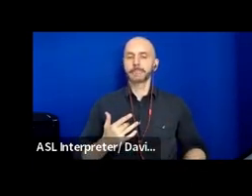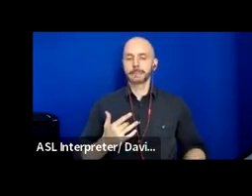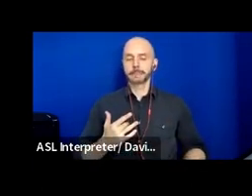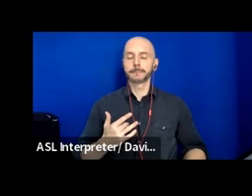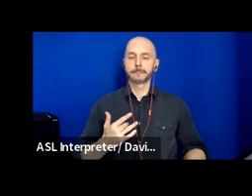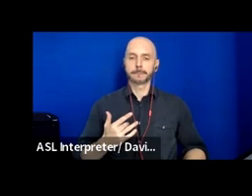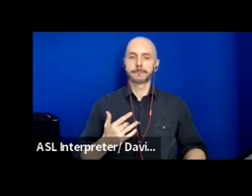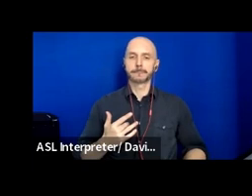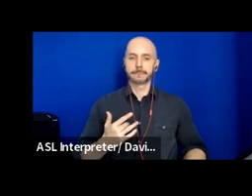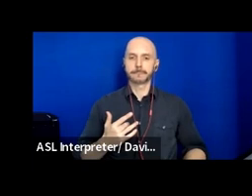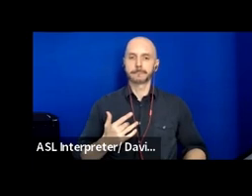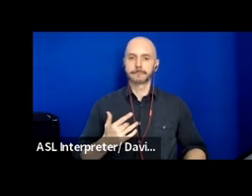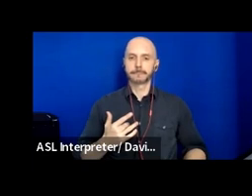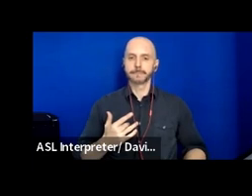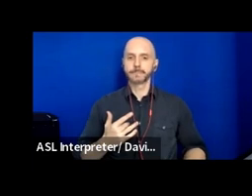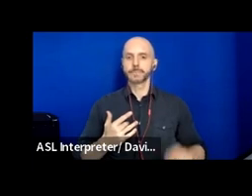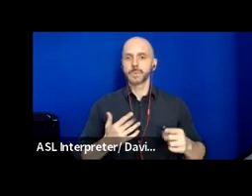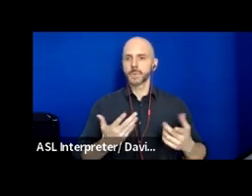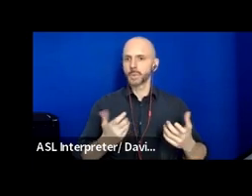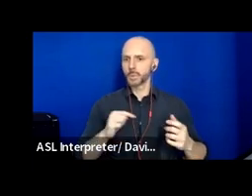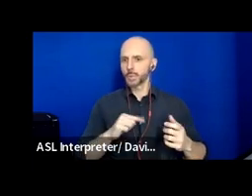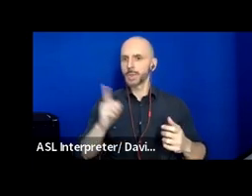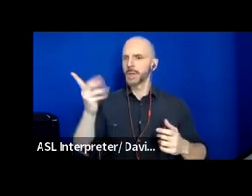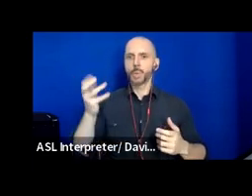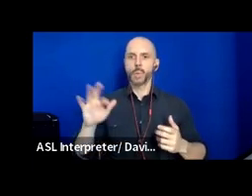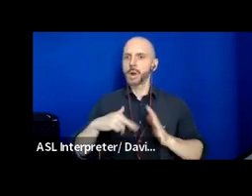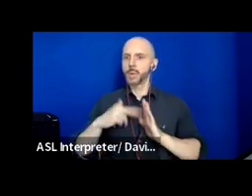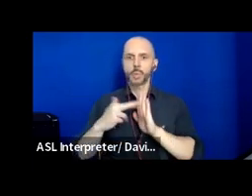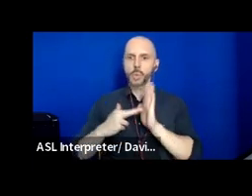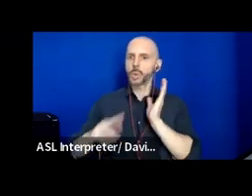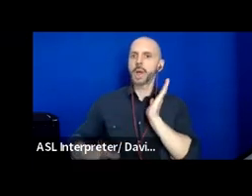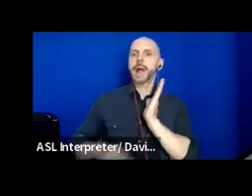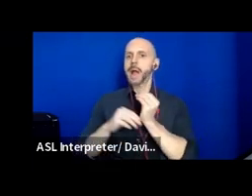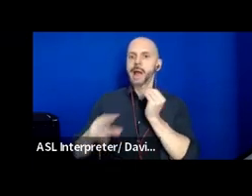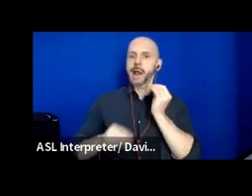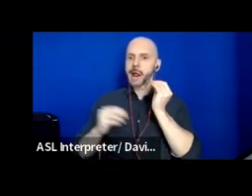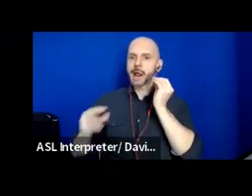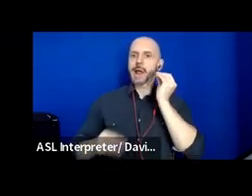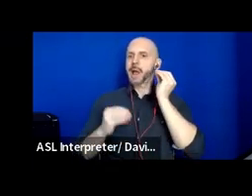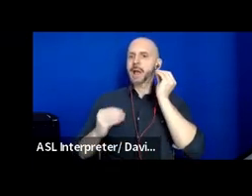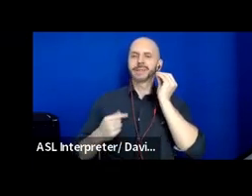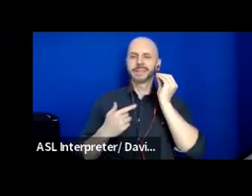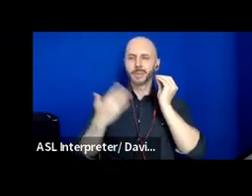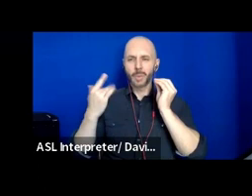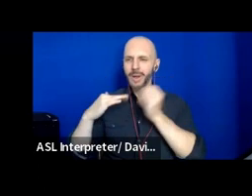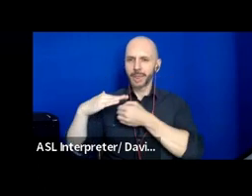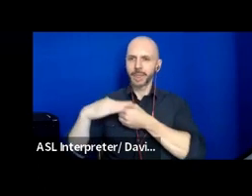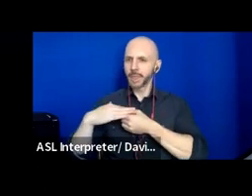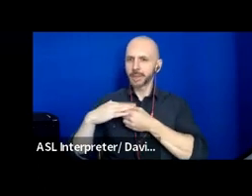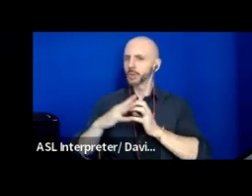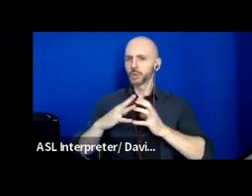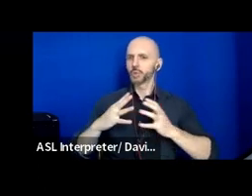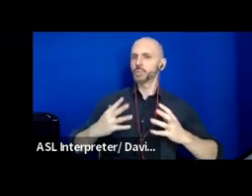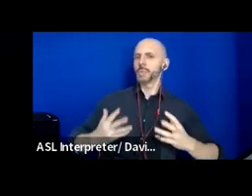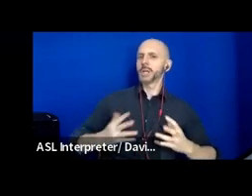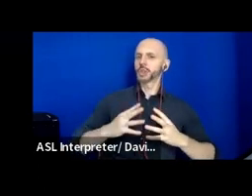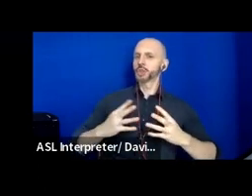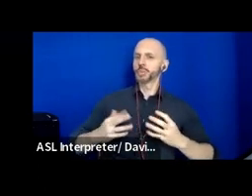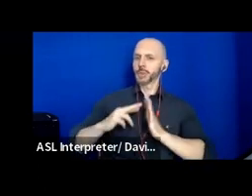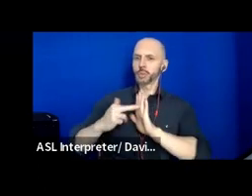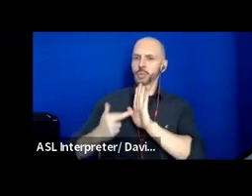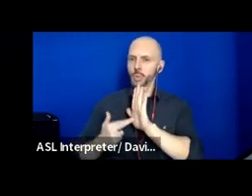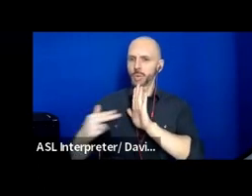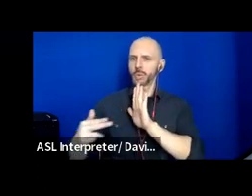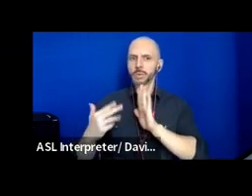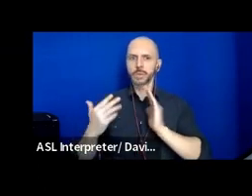encourages great, art and great creativity? And that's hopefully not what you're hearing that this is about. It's about how we're mindful about the